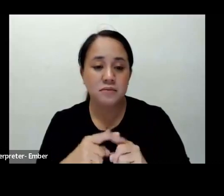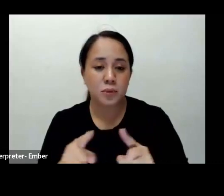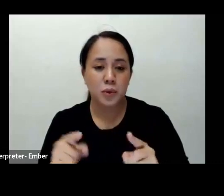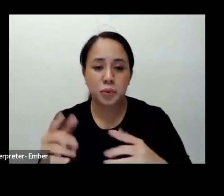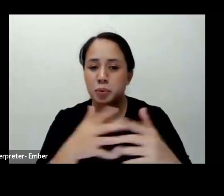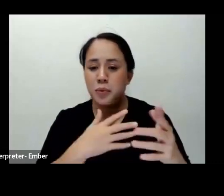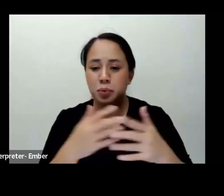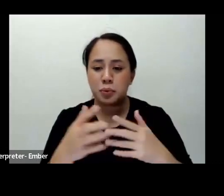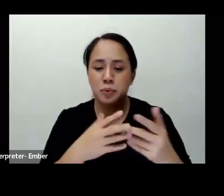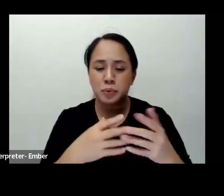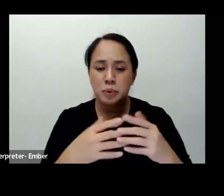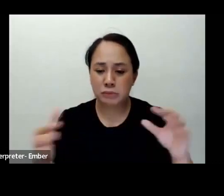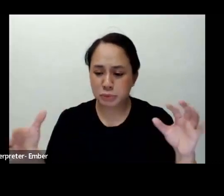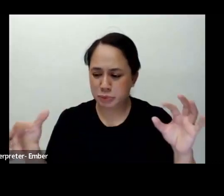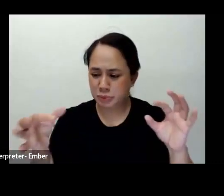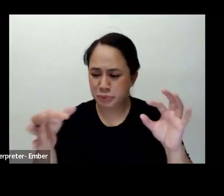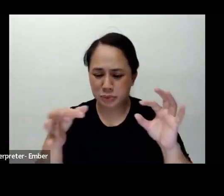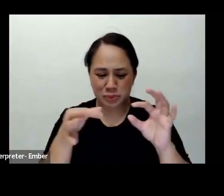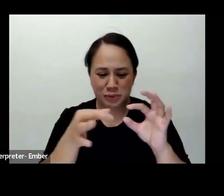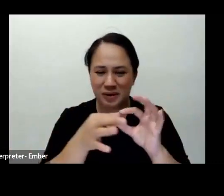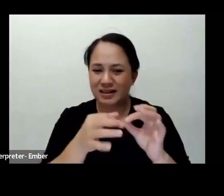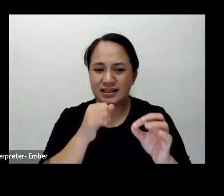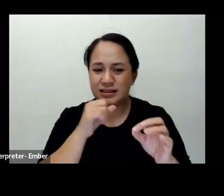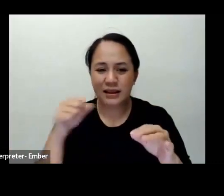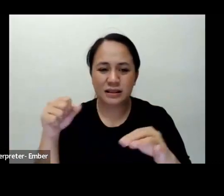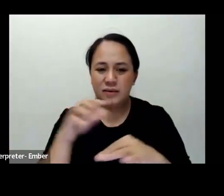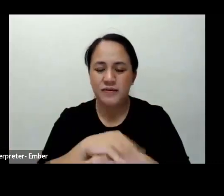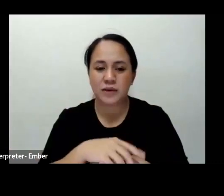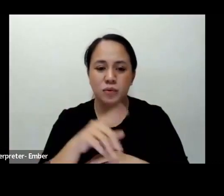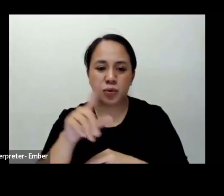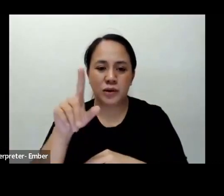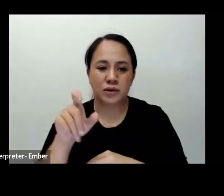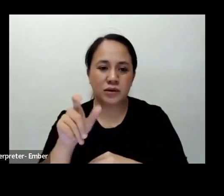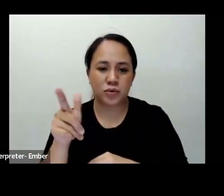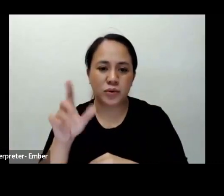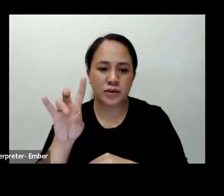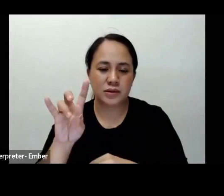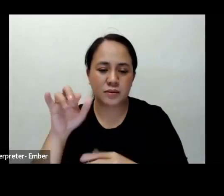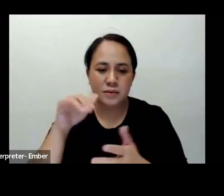whatever reconciliation happens will not affect the